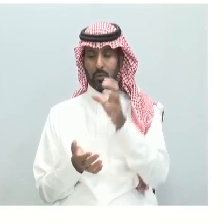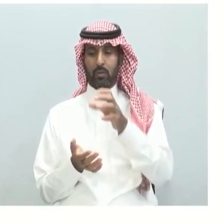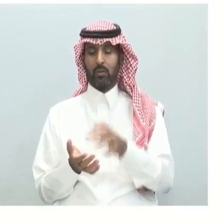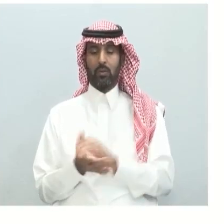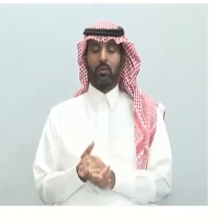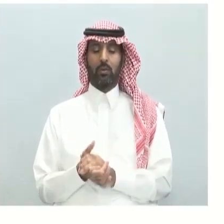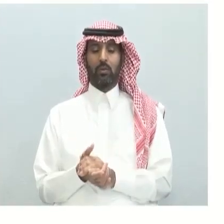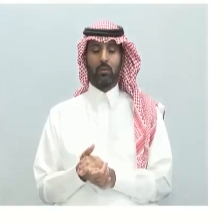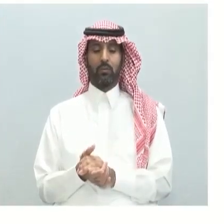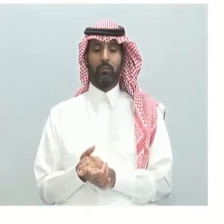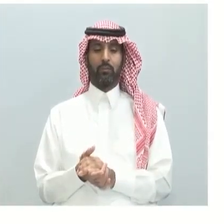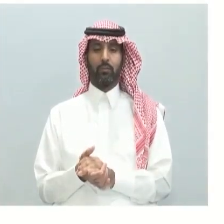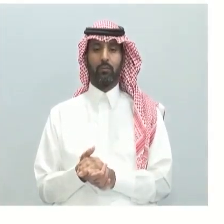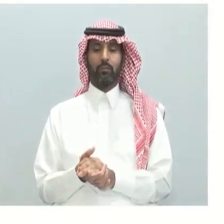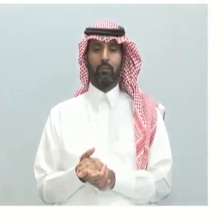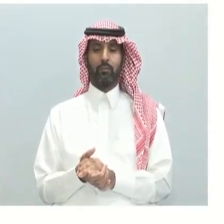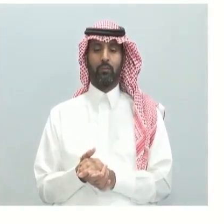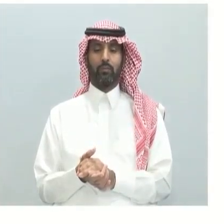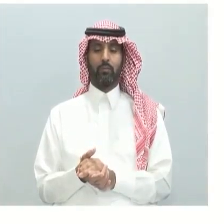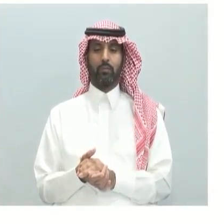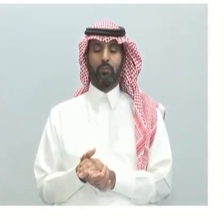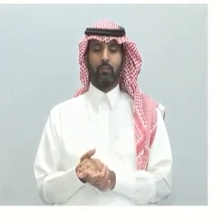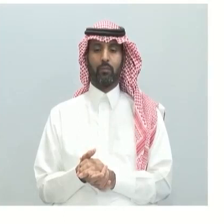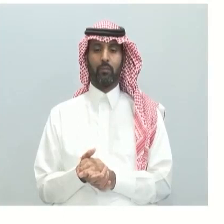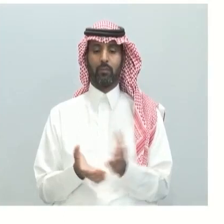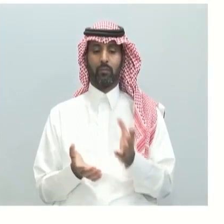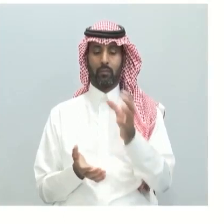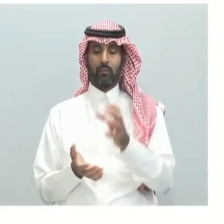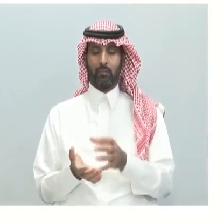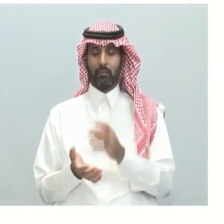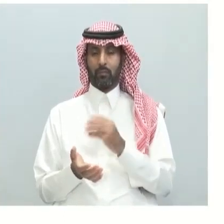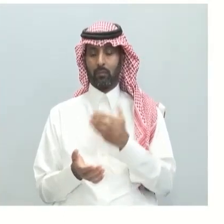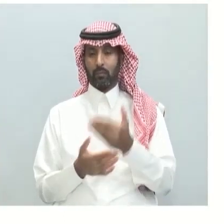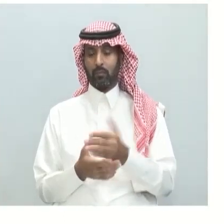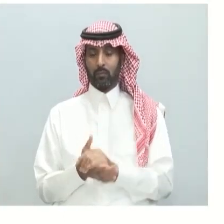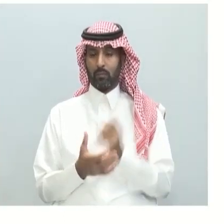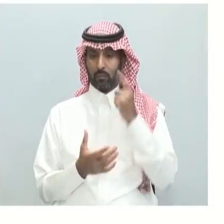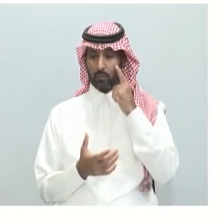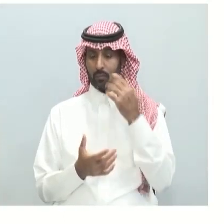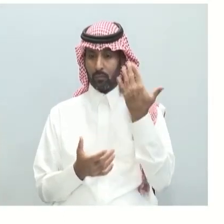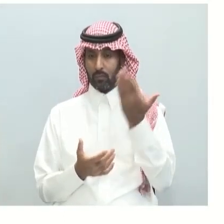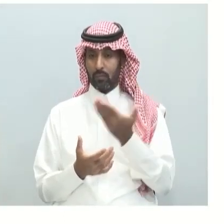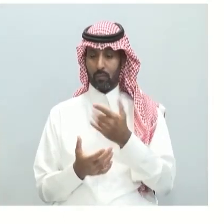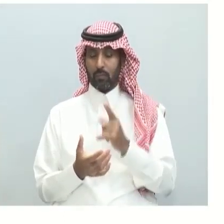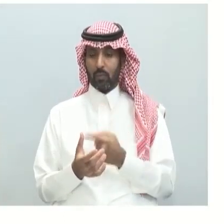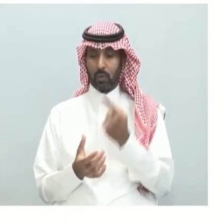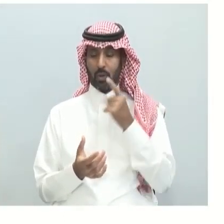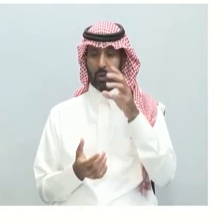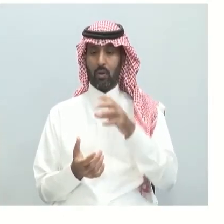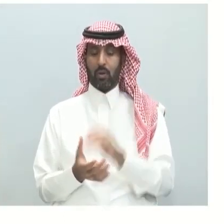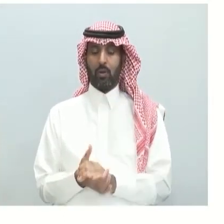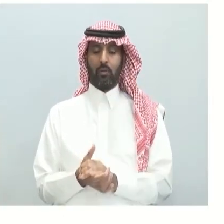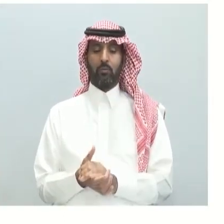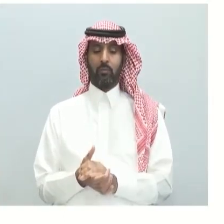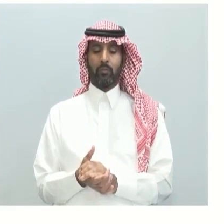give suggestion for solutions, you can say, I suggest that it would be a good idea if one solution is, and so